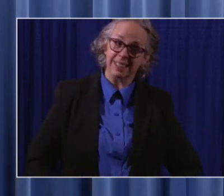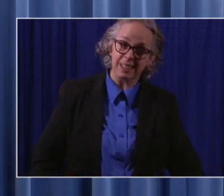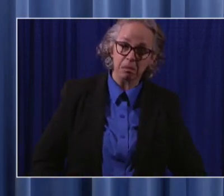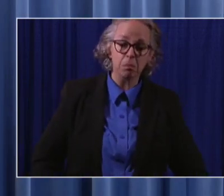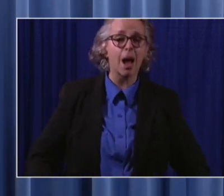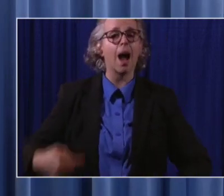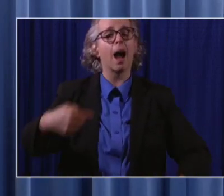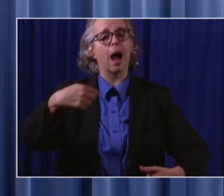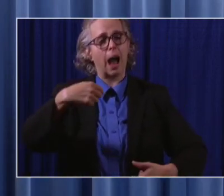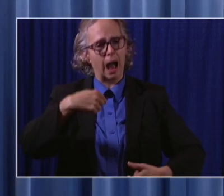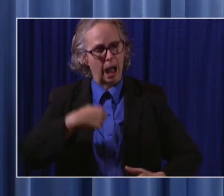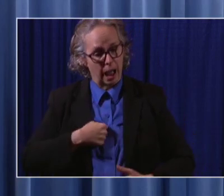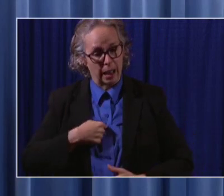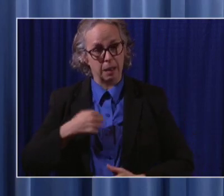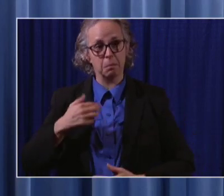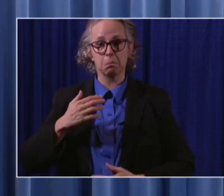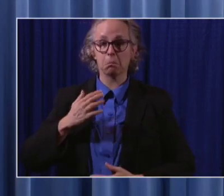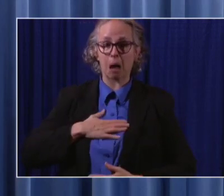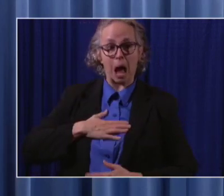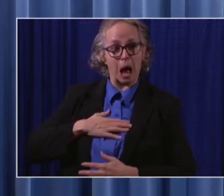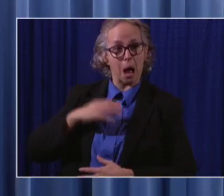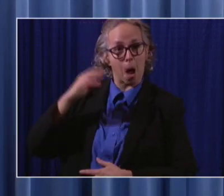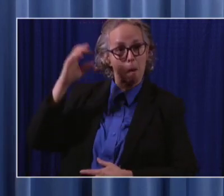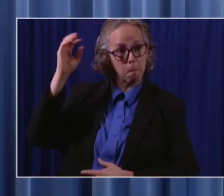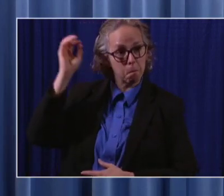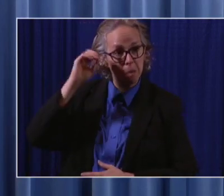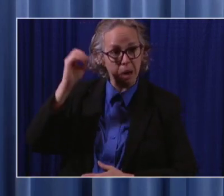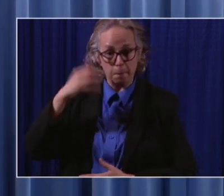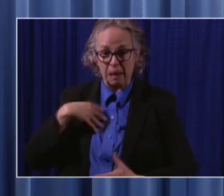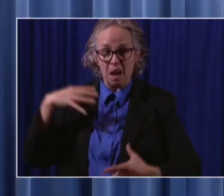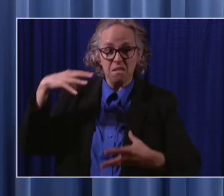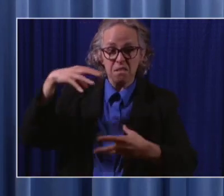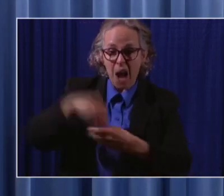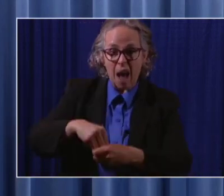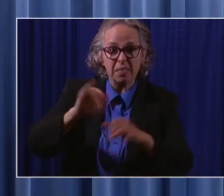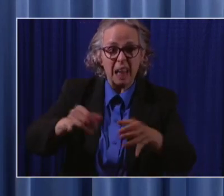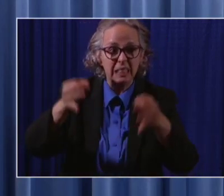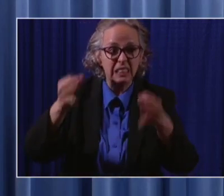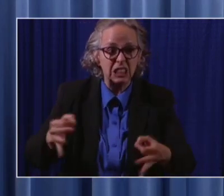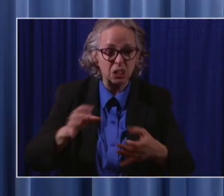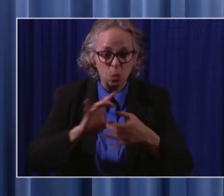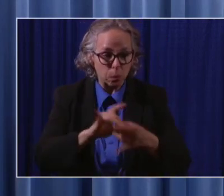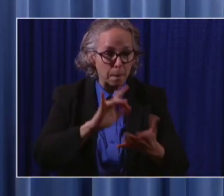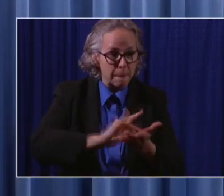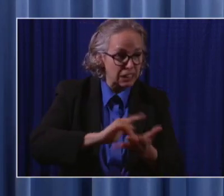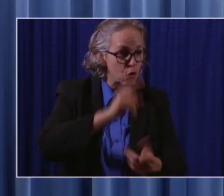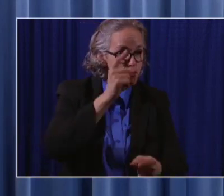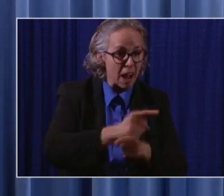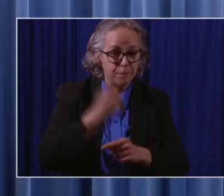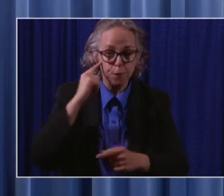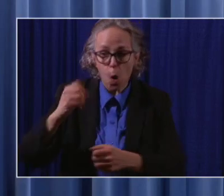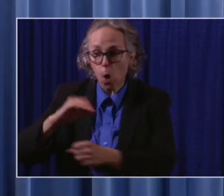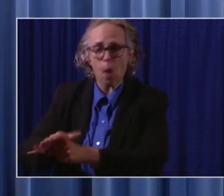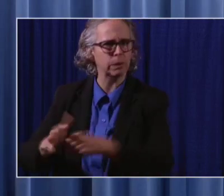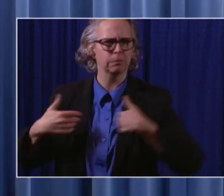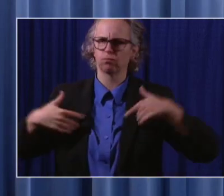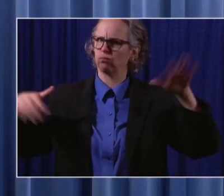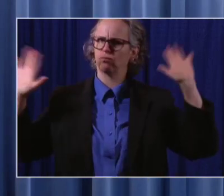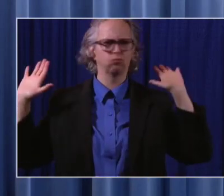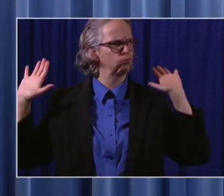for COVID patients. That's not the job of the governor. That is not my job. We should leave that up to